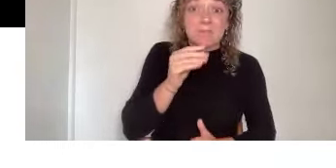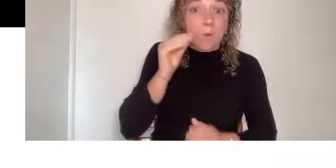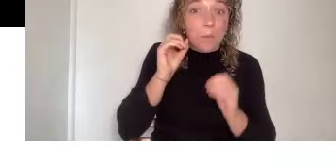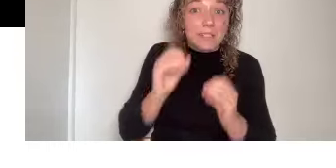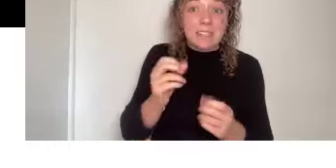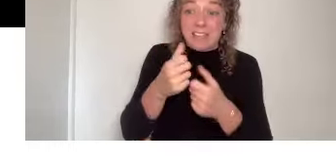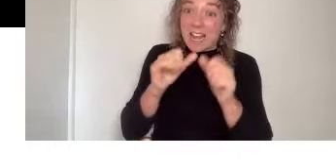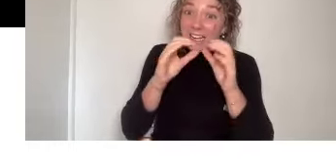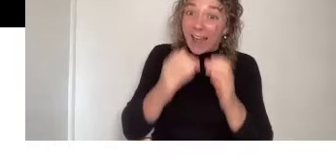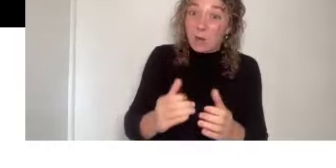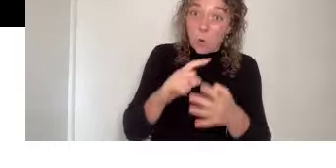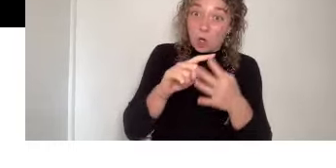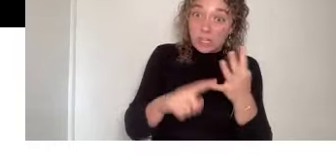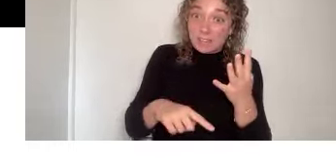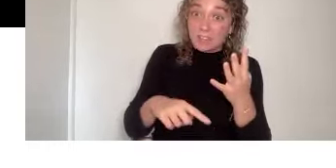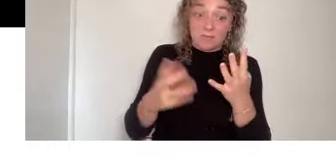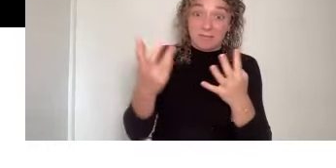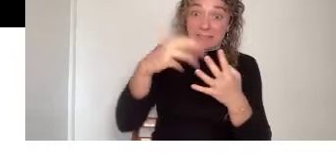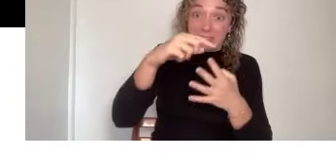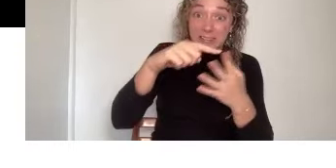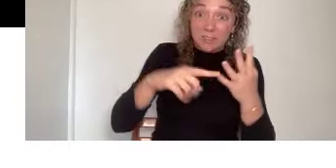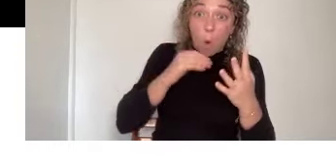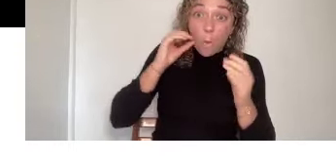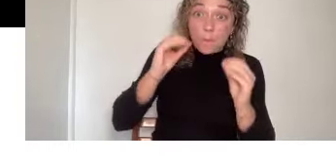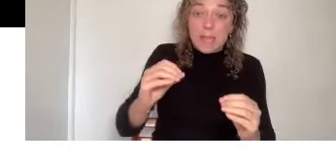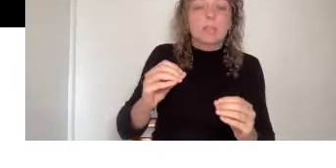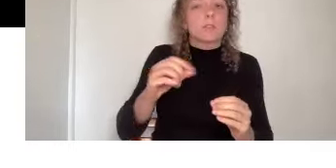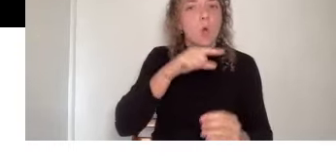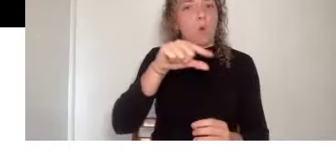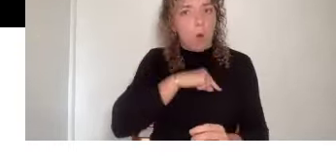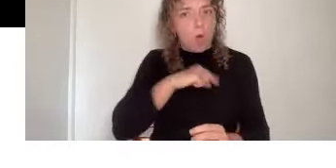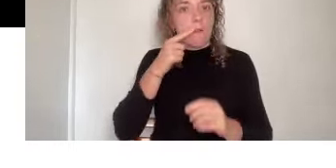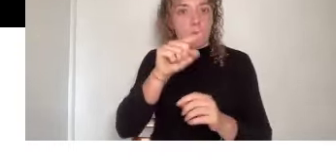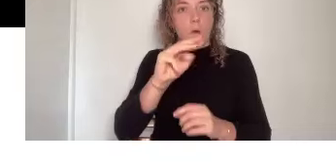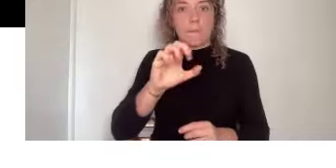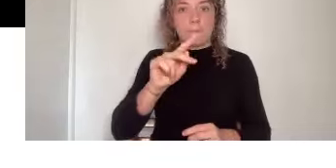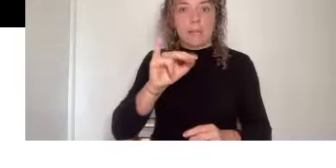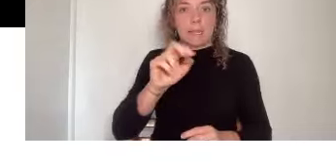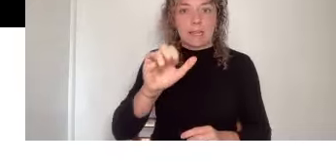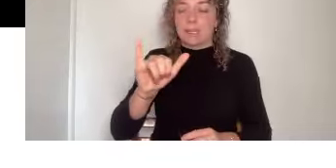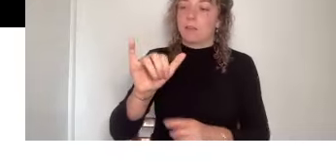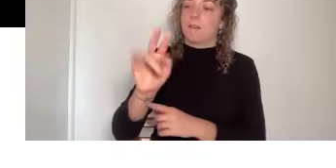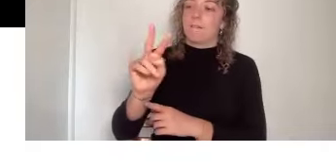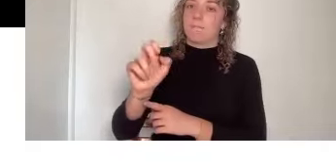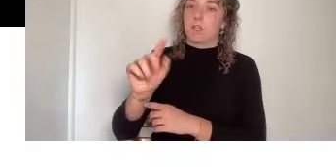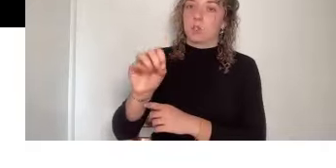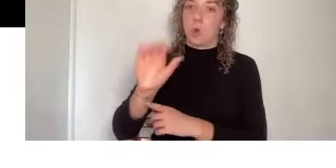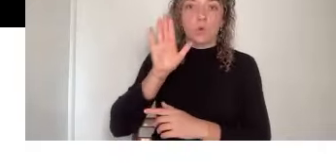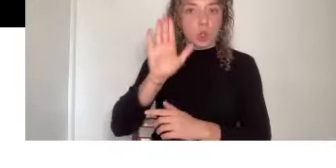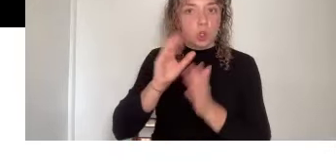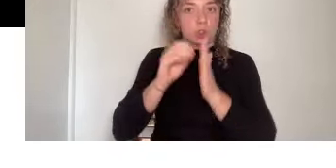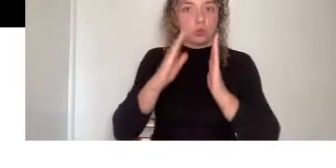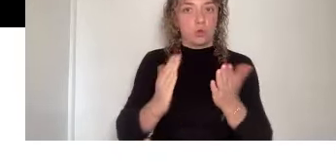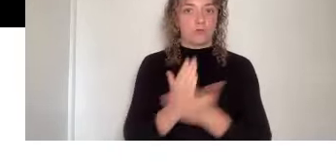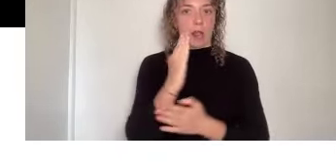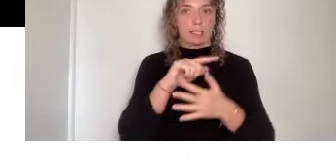that Tara talked about qualify for McKinney-Vento, and these are their student rights. These are most